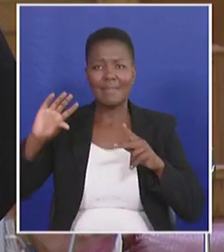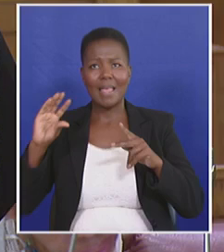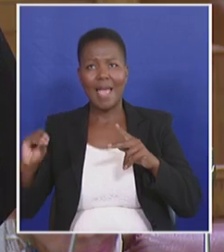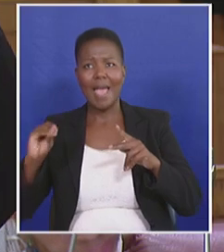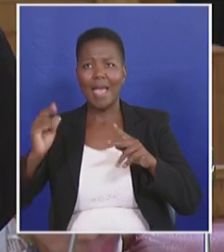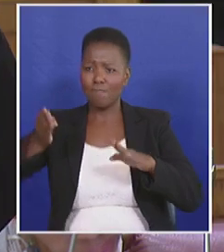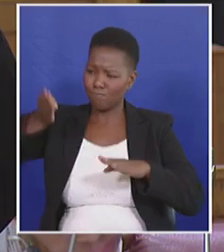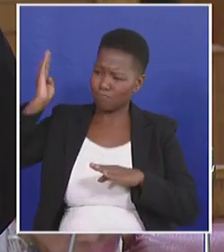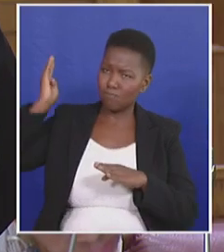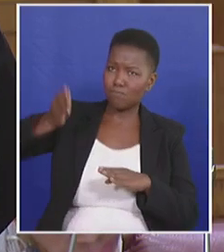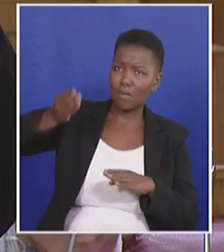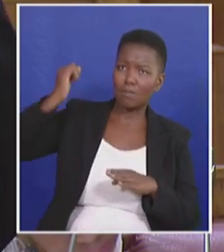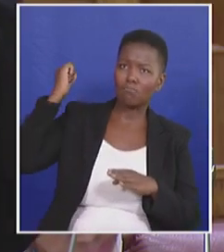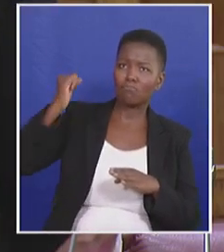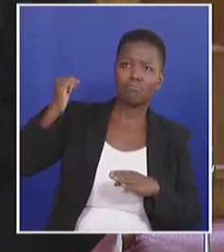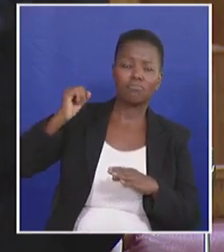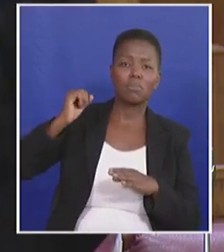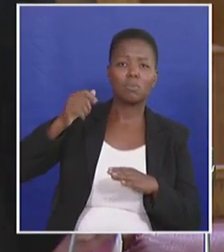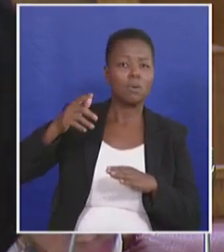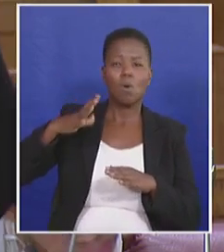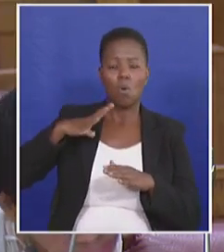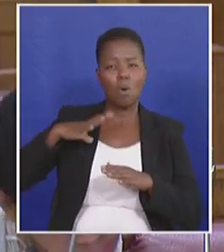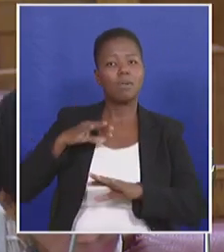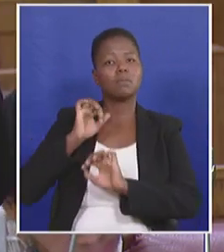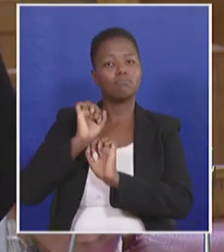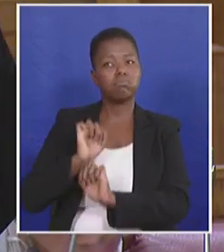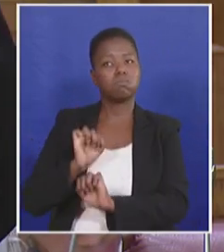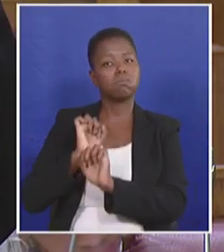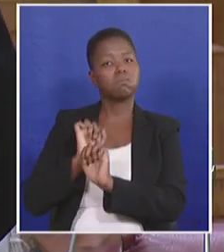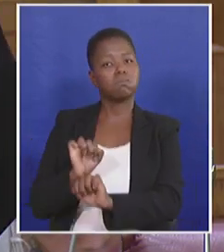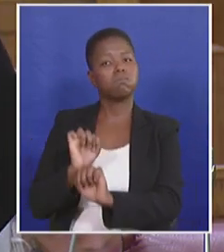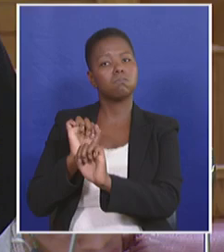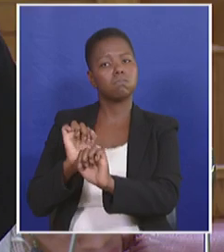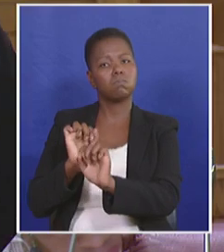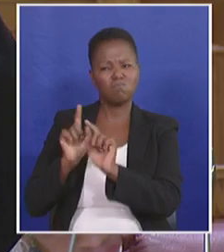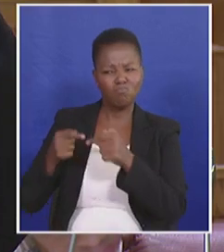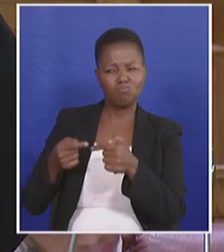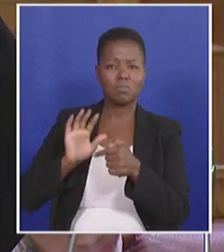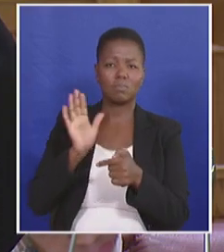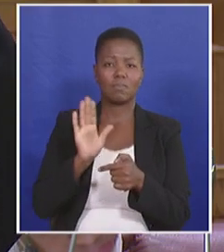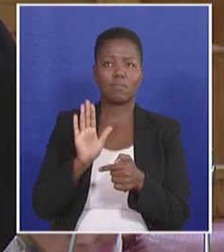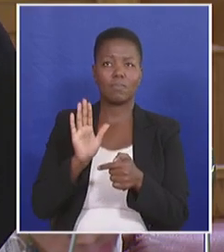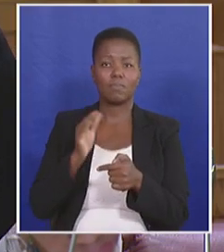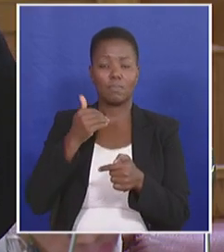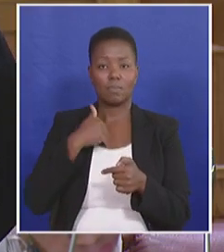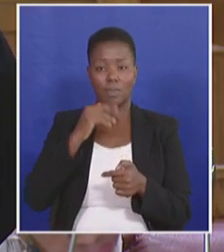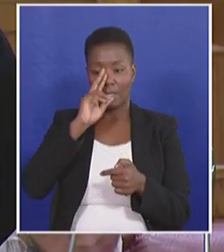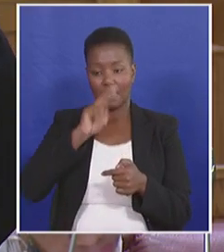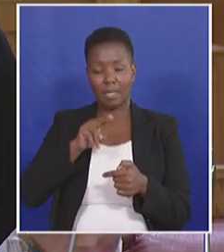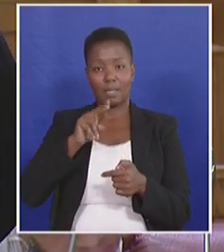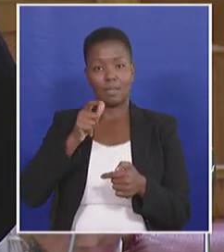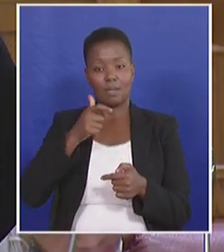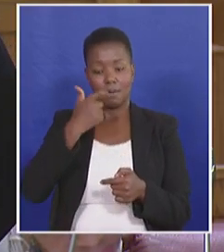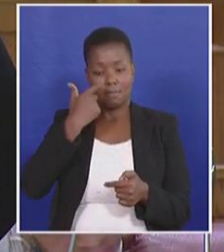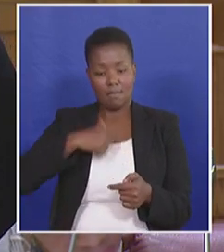spears and everything. They're just demonstrating. So you need an approach, both in your mind, but also,